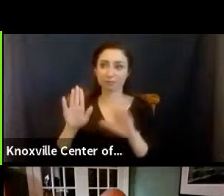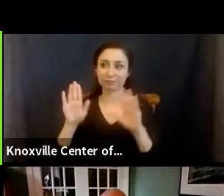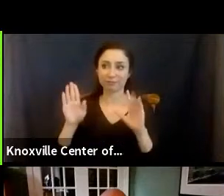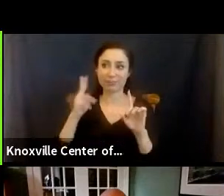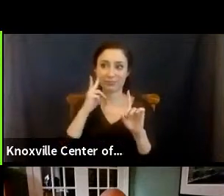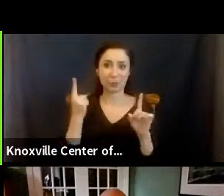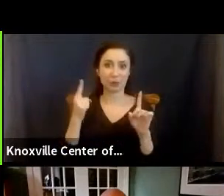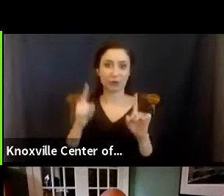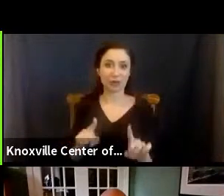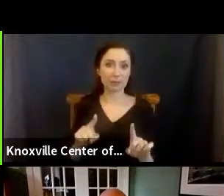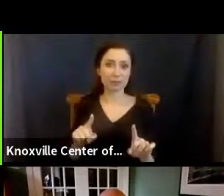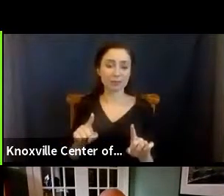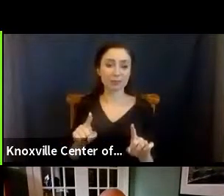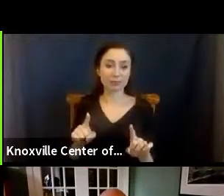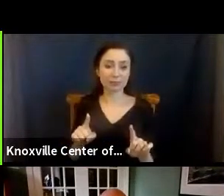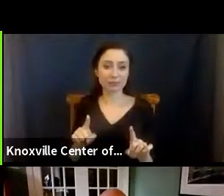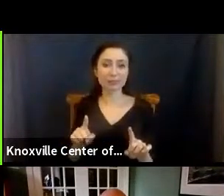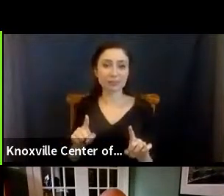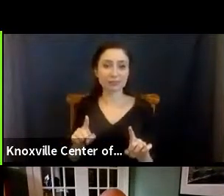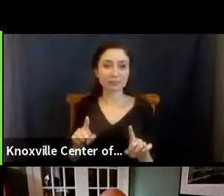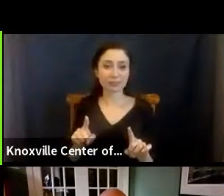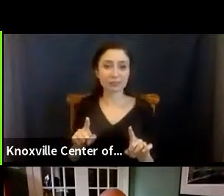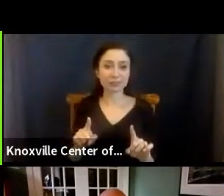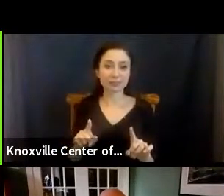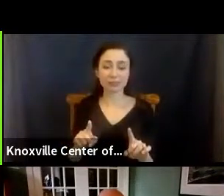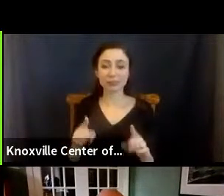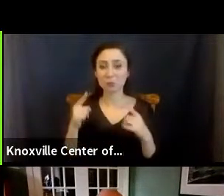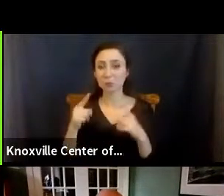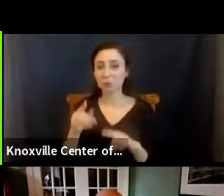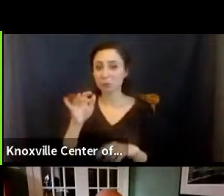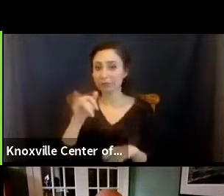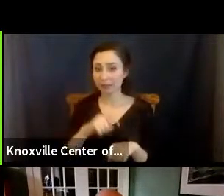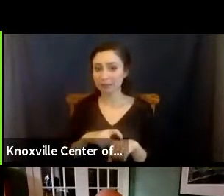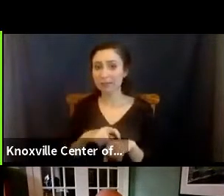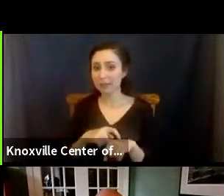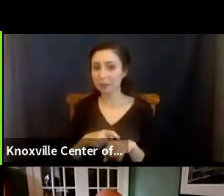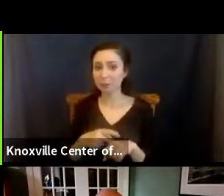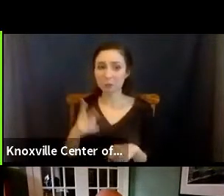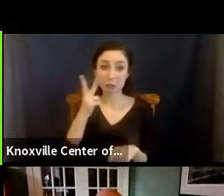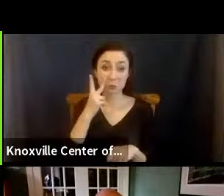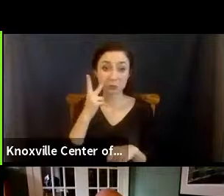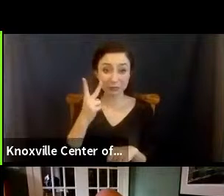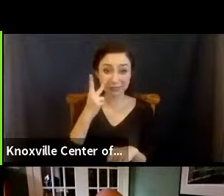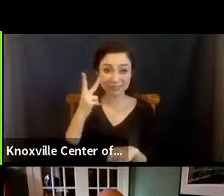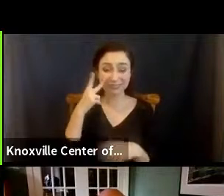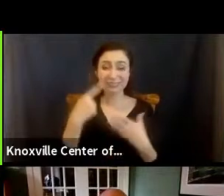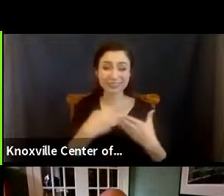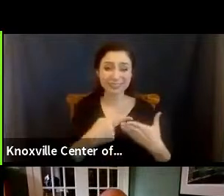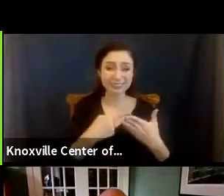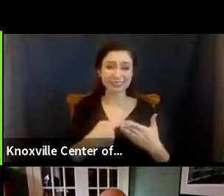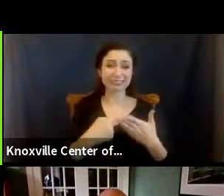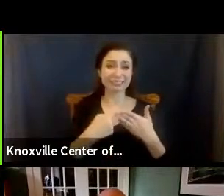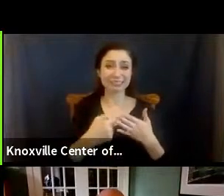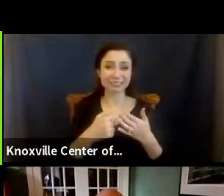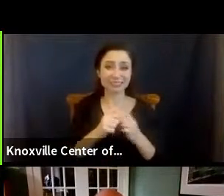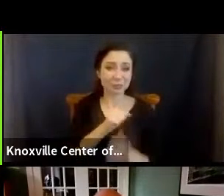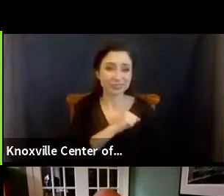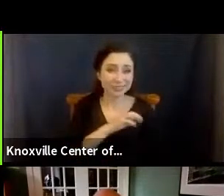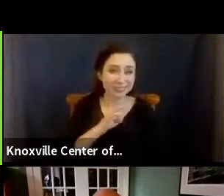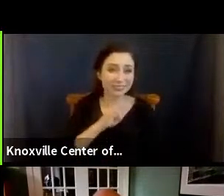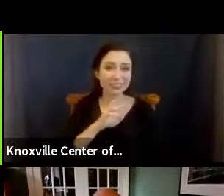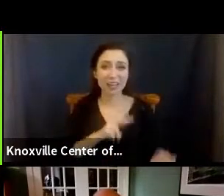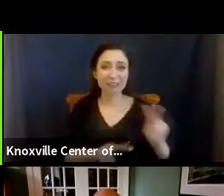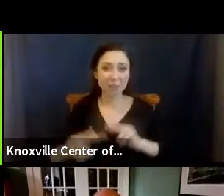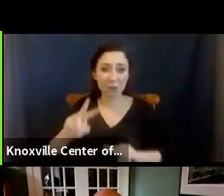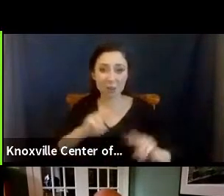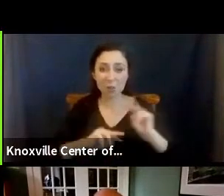whatever to coincide with that period. And in talking to my staff and looking at the maps and thinking